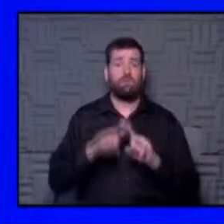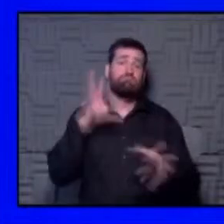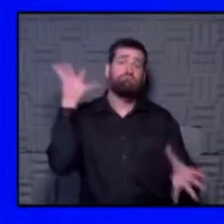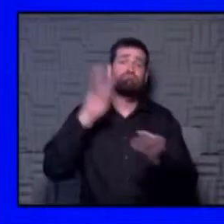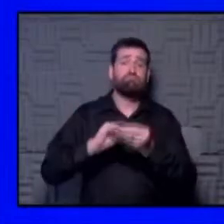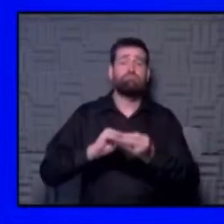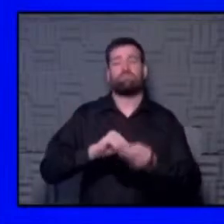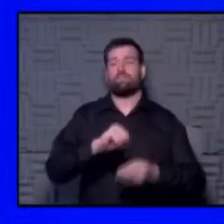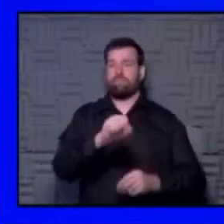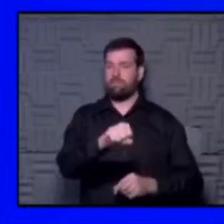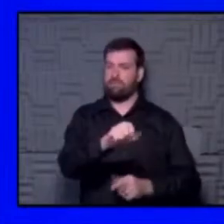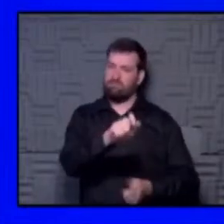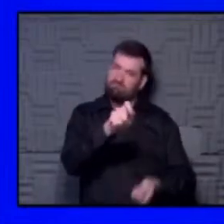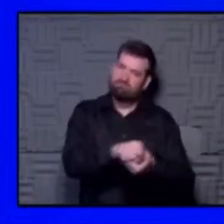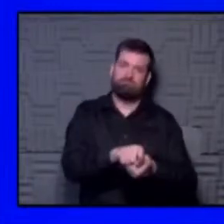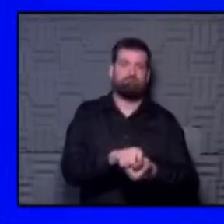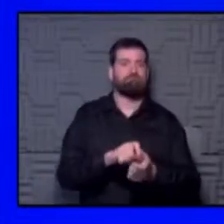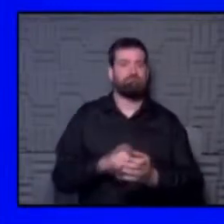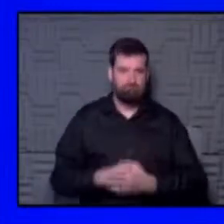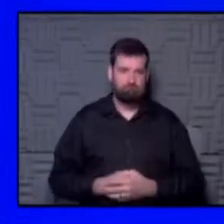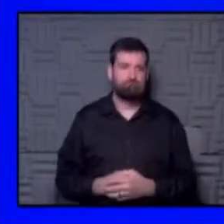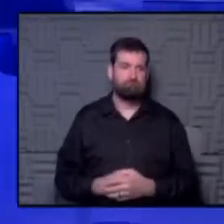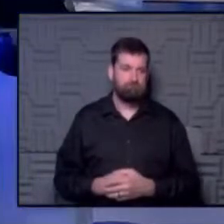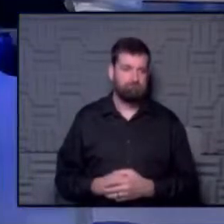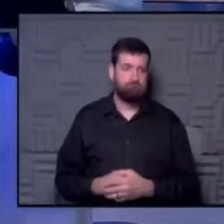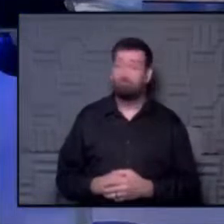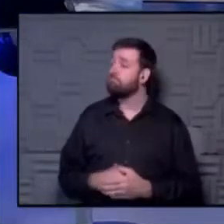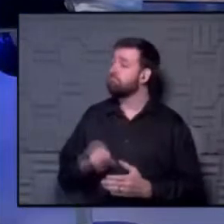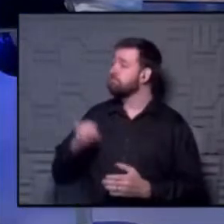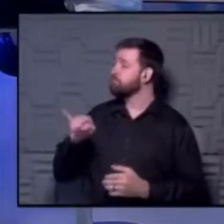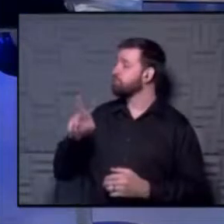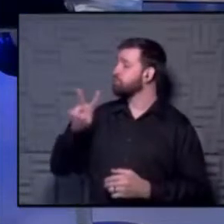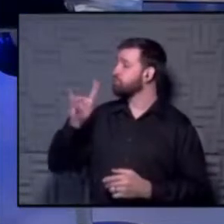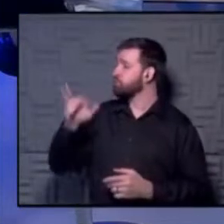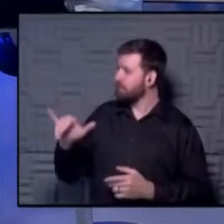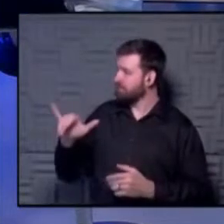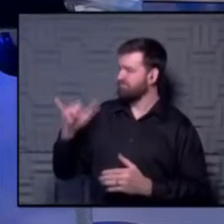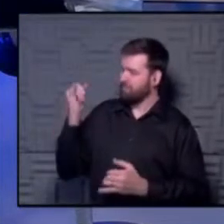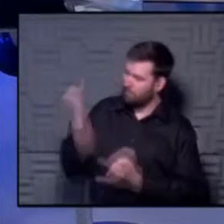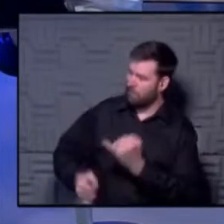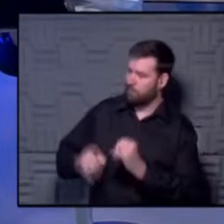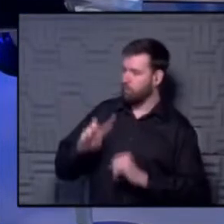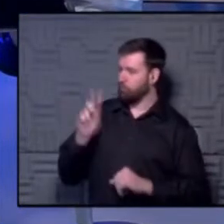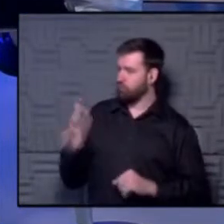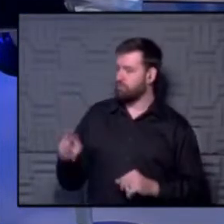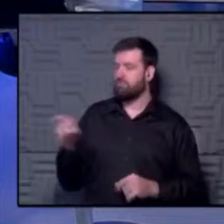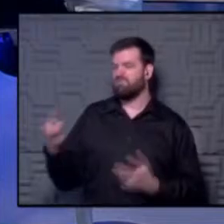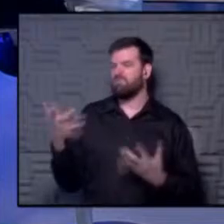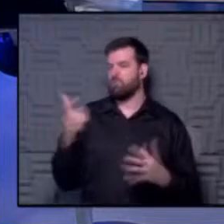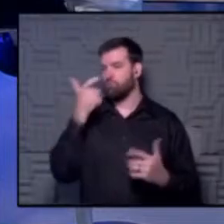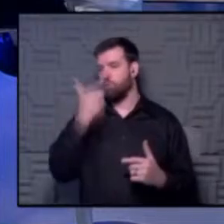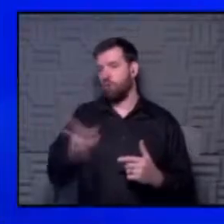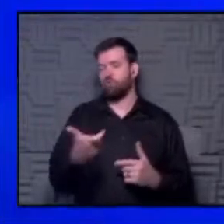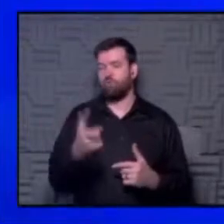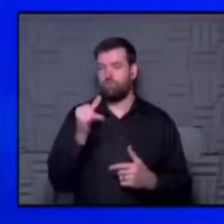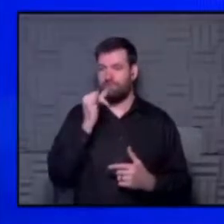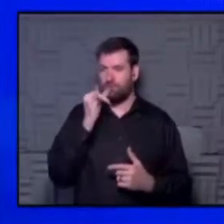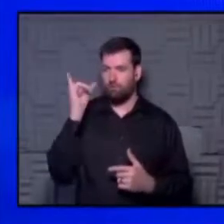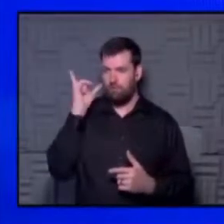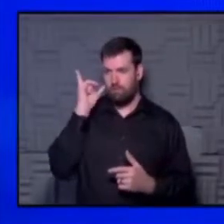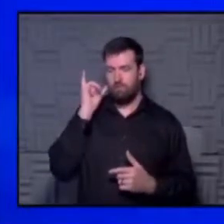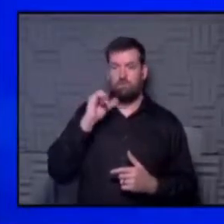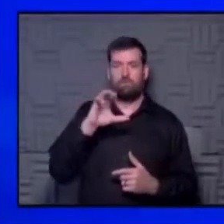overall, you were exactly right in your point. All right, Judy gets the last question. Last question. She watched the broadcast yesterday